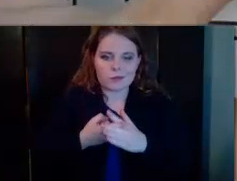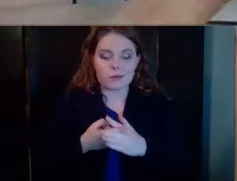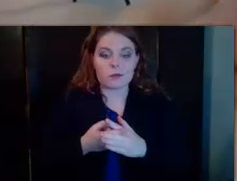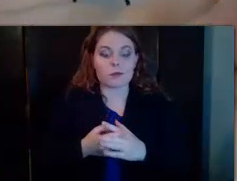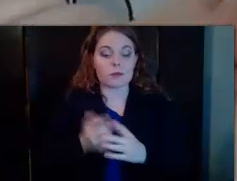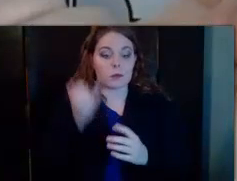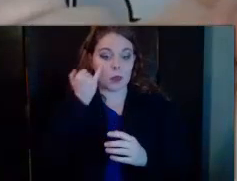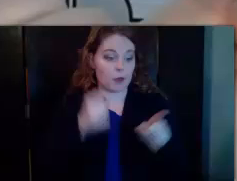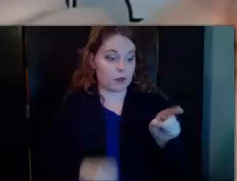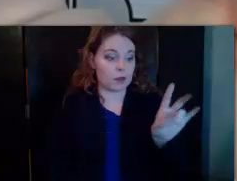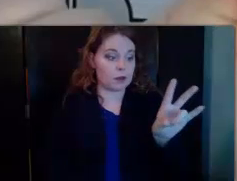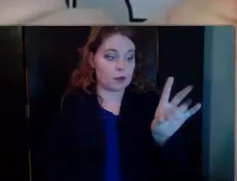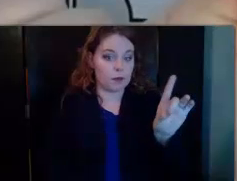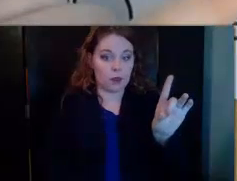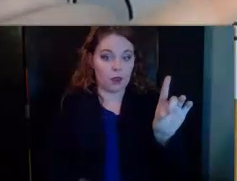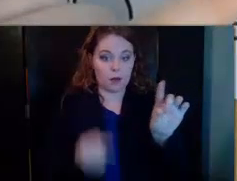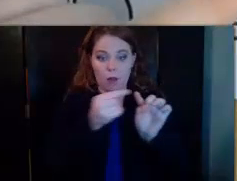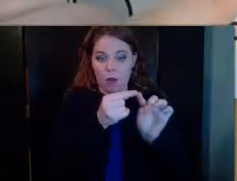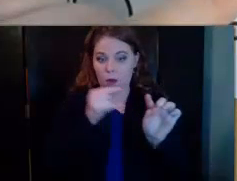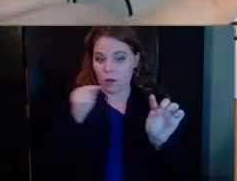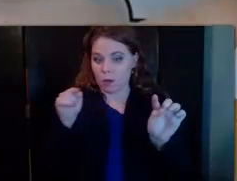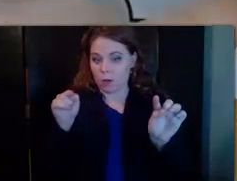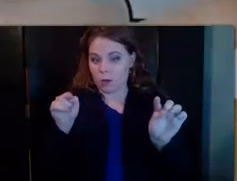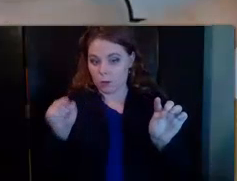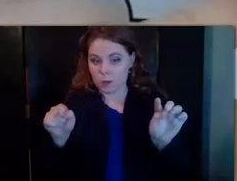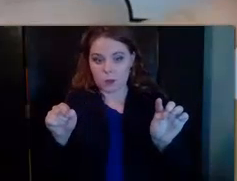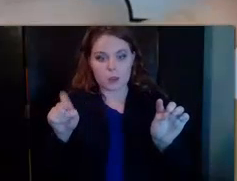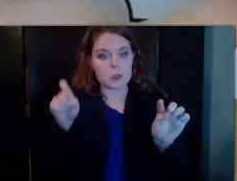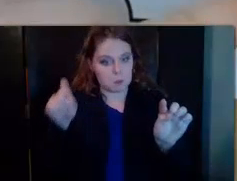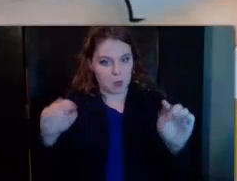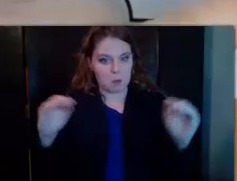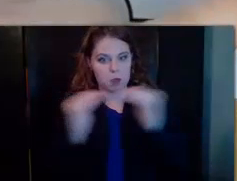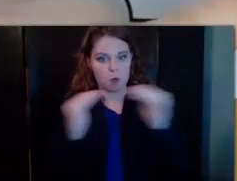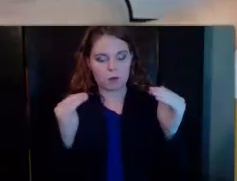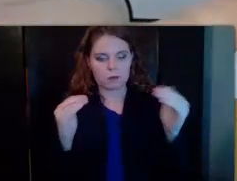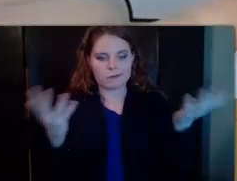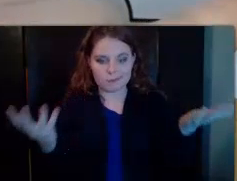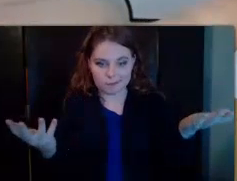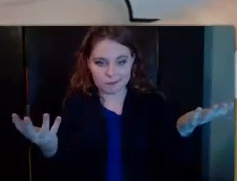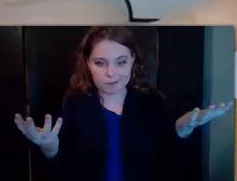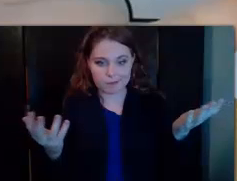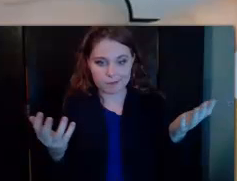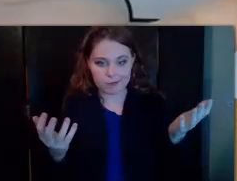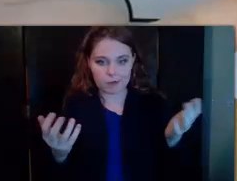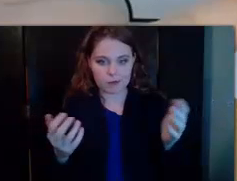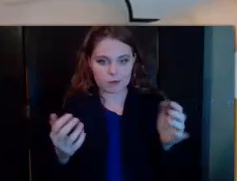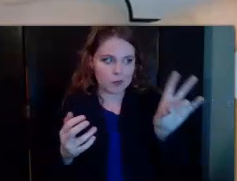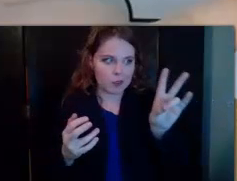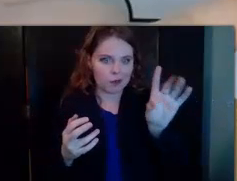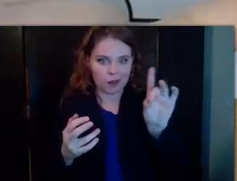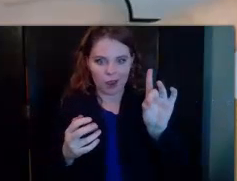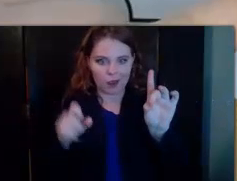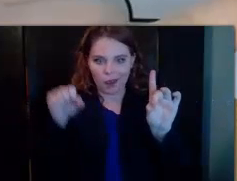side is 78 and these two are equal, well, 78 is only